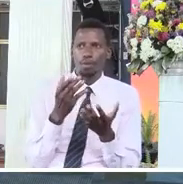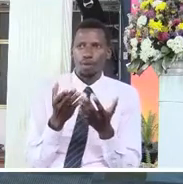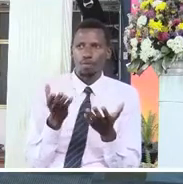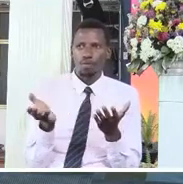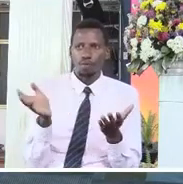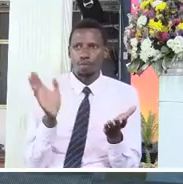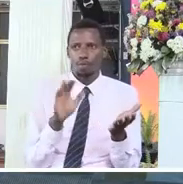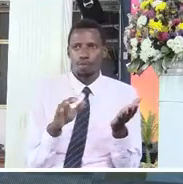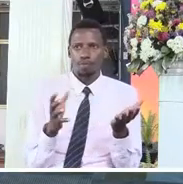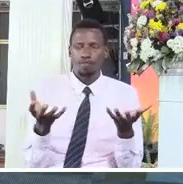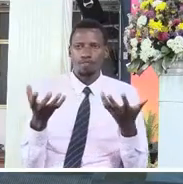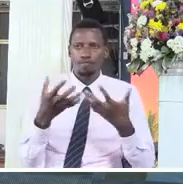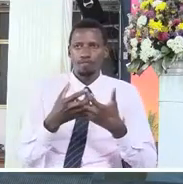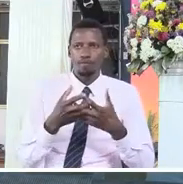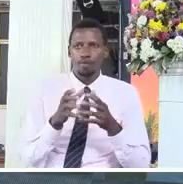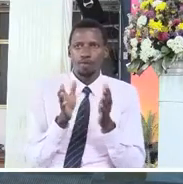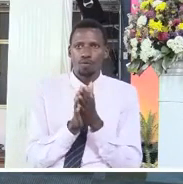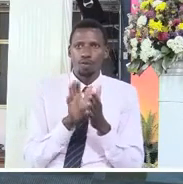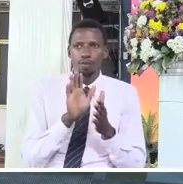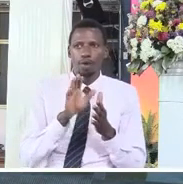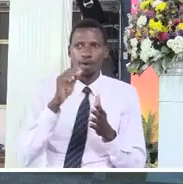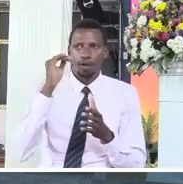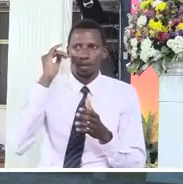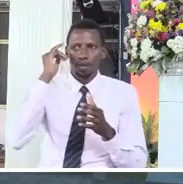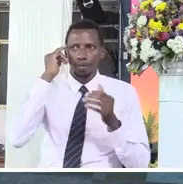your closing remarks because I see our time is up.